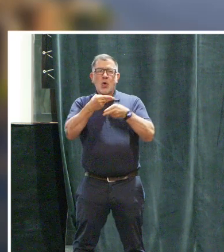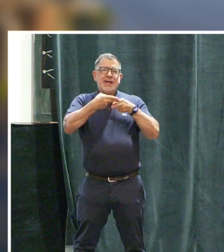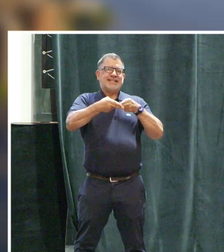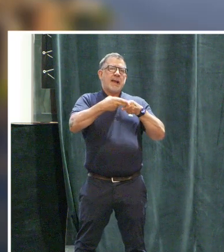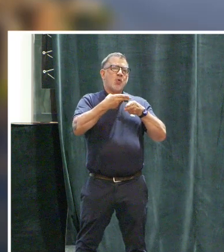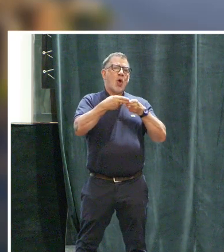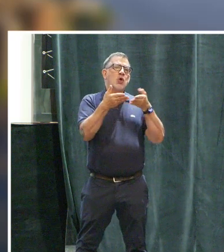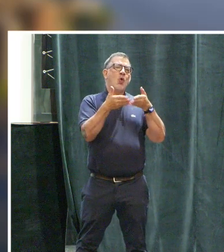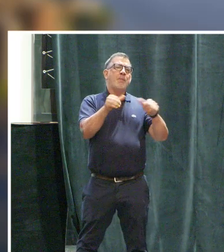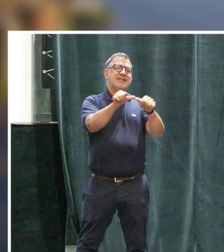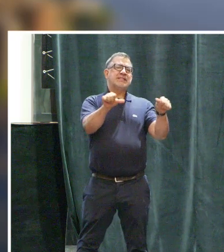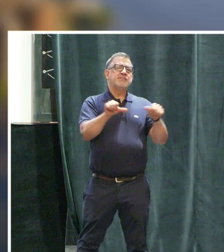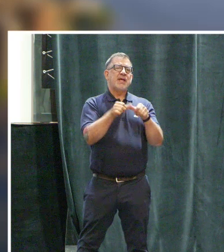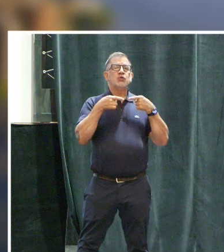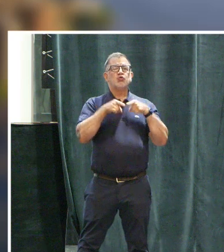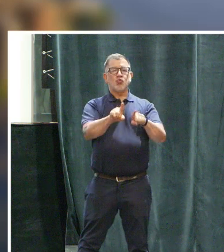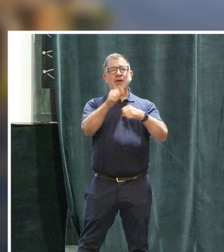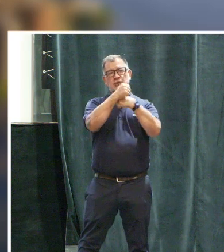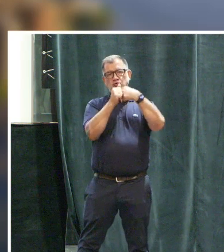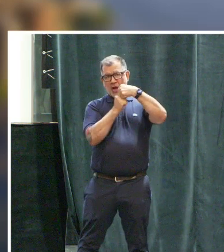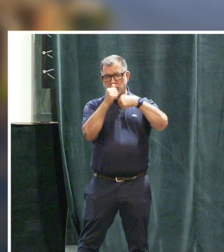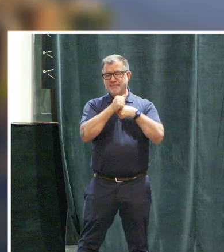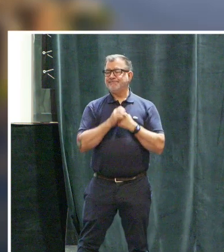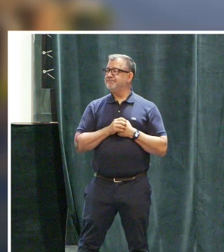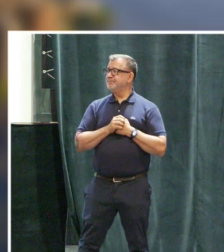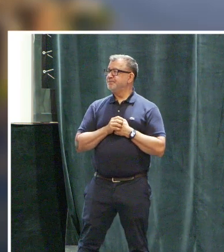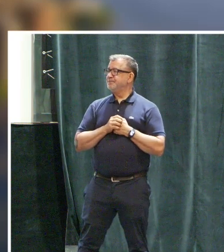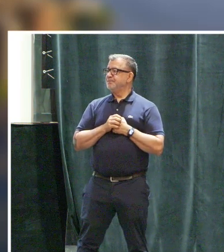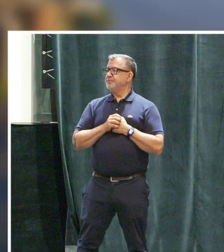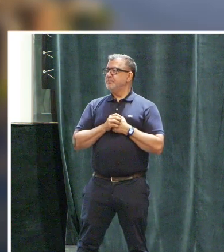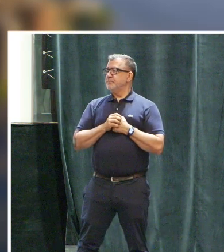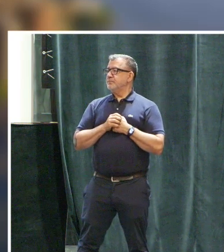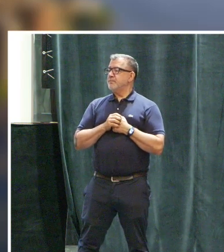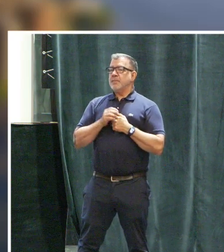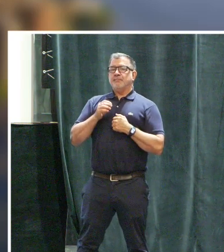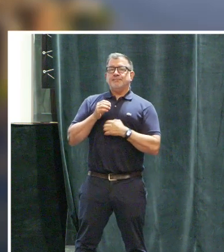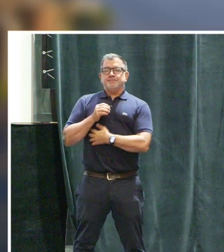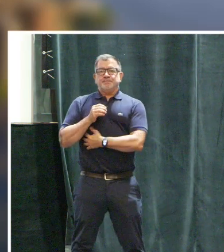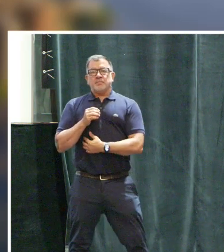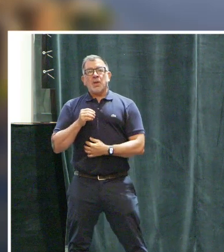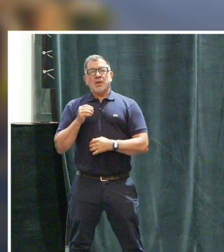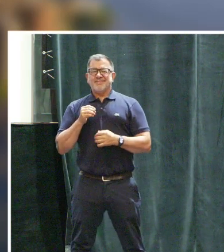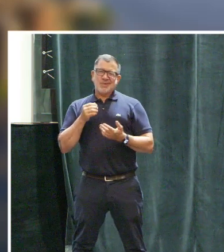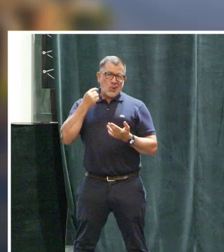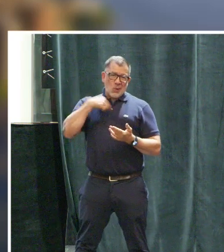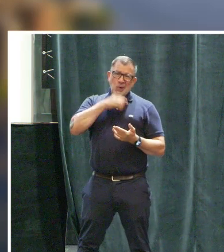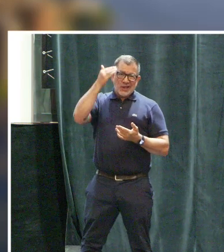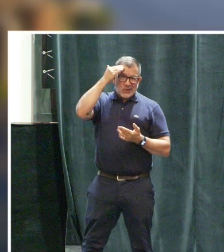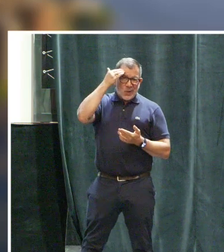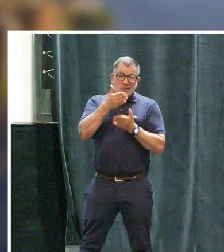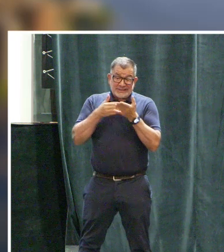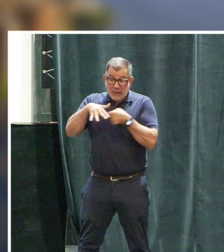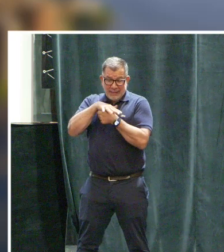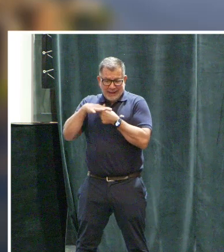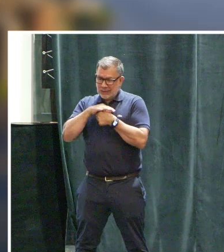space during the course of construction. We know that there will be inconvenience. There will be some areas that